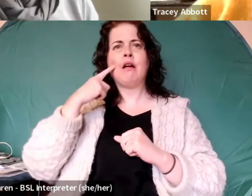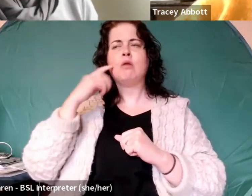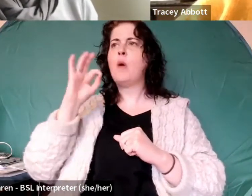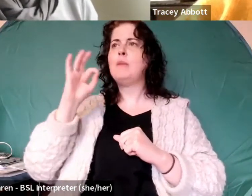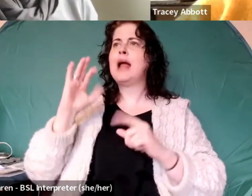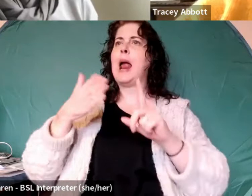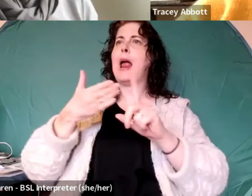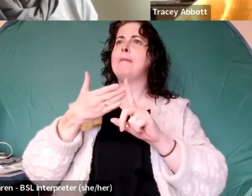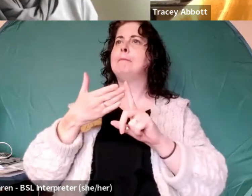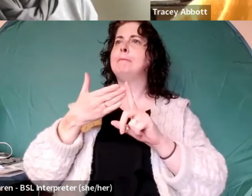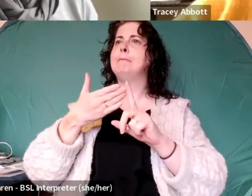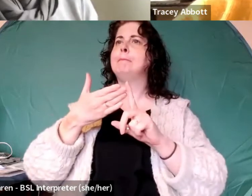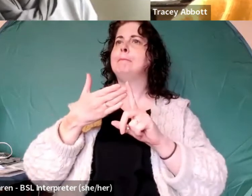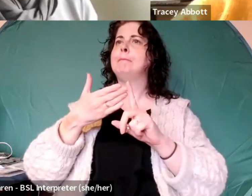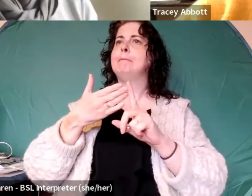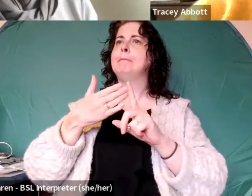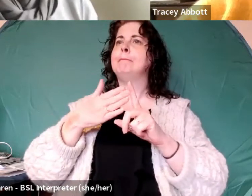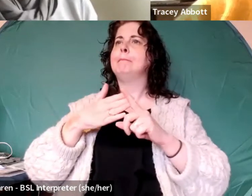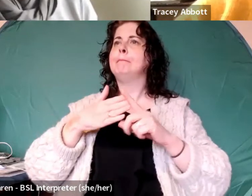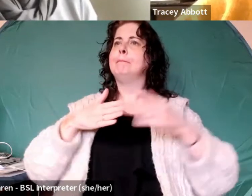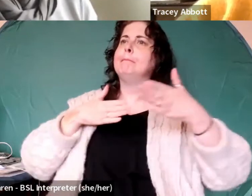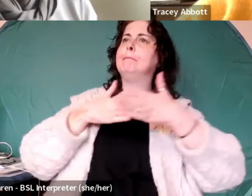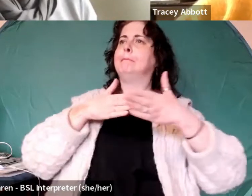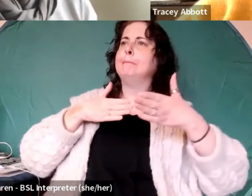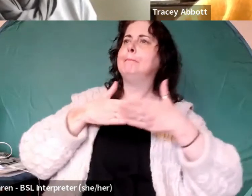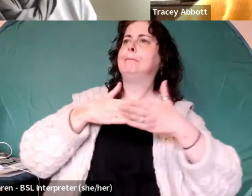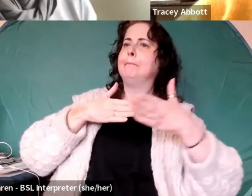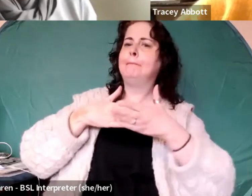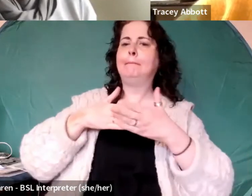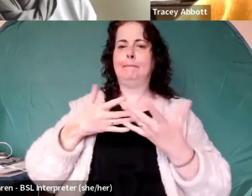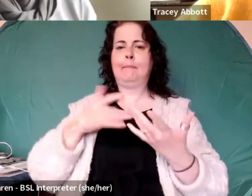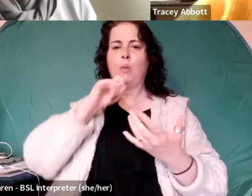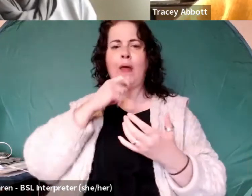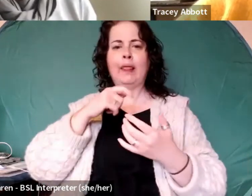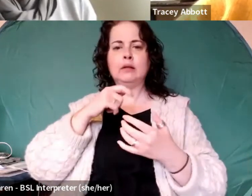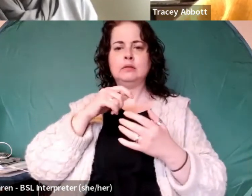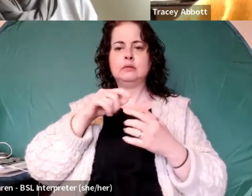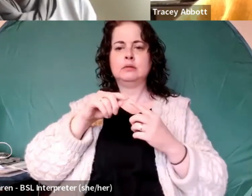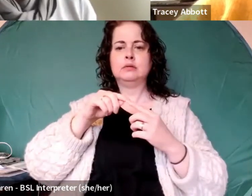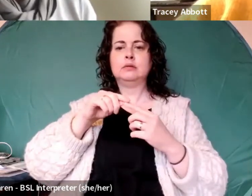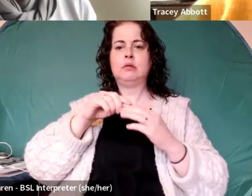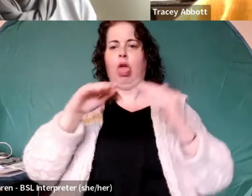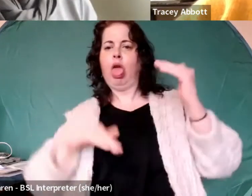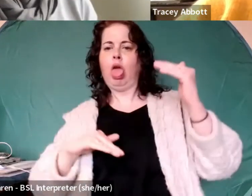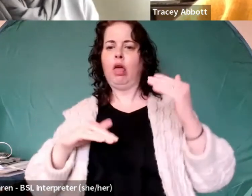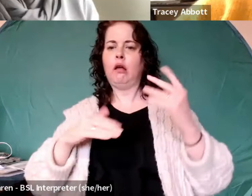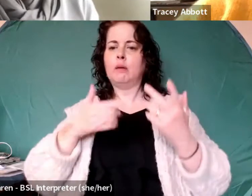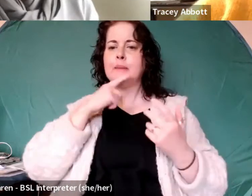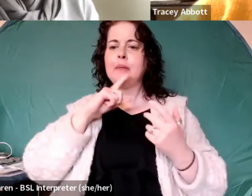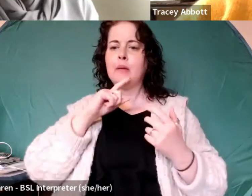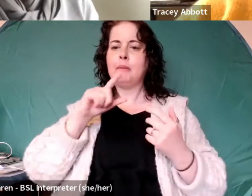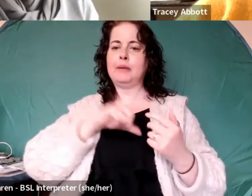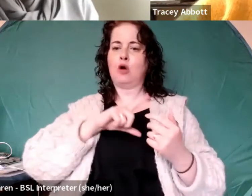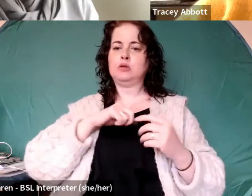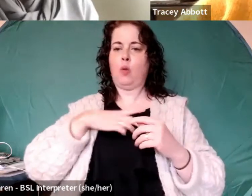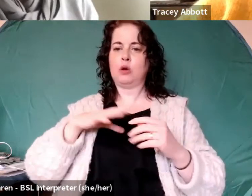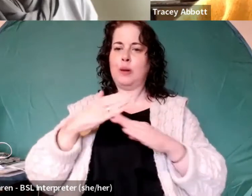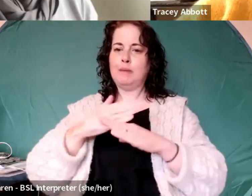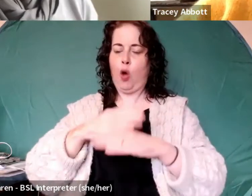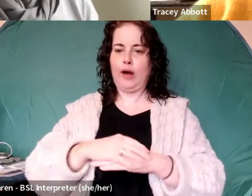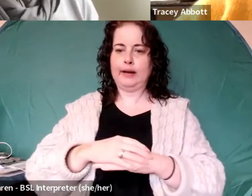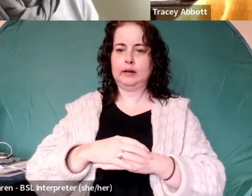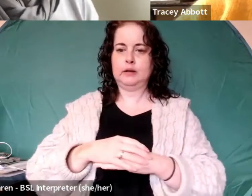right, okay, let's build a recruitment process that is deliberately going to disadvantage a certain group of people because we don't want to employ